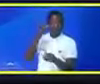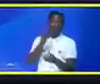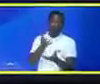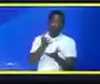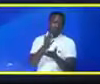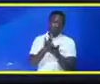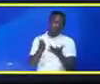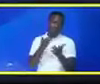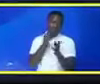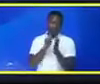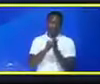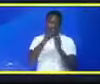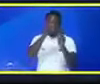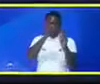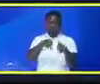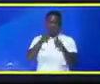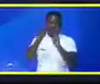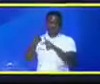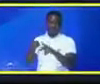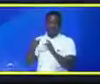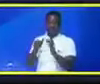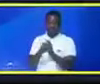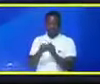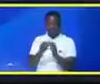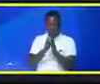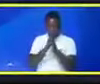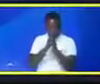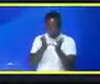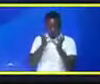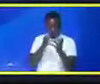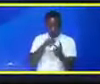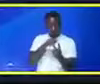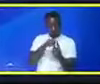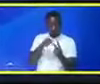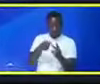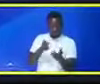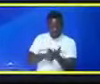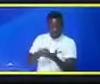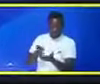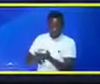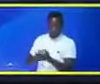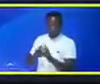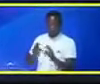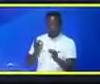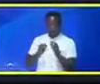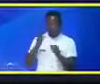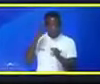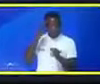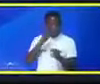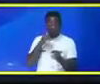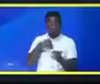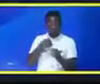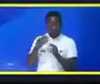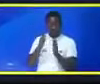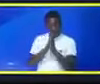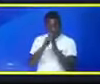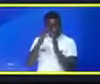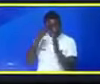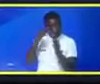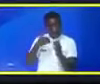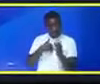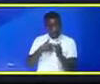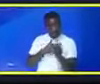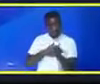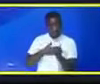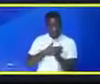that everyone here, you come with your prayer request. And so if for any reason you do not have your prayer request, let's take a